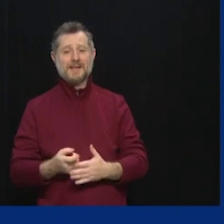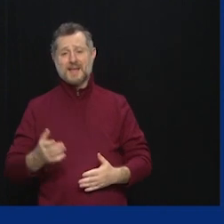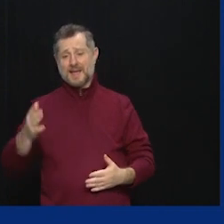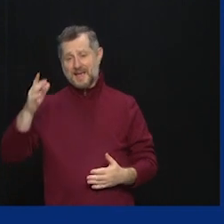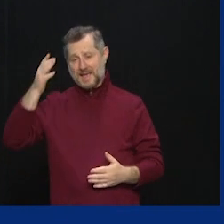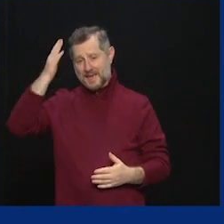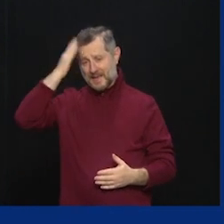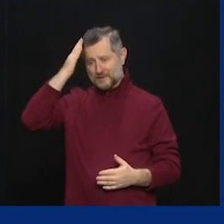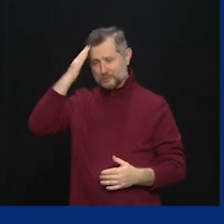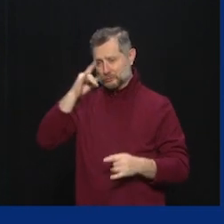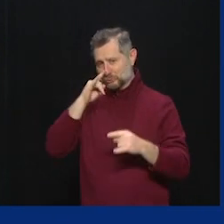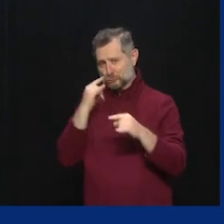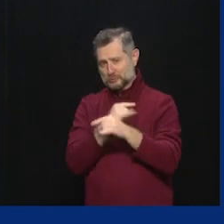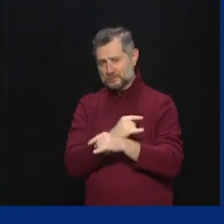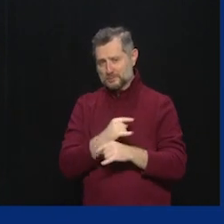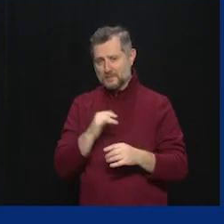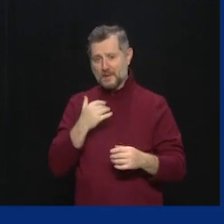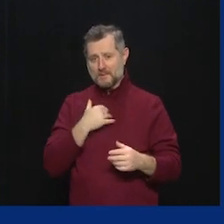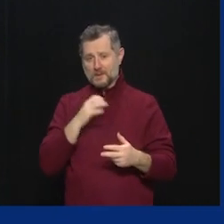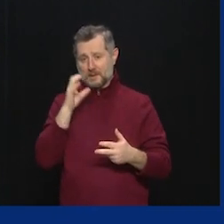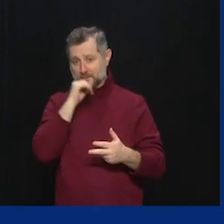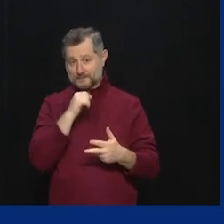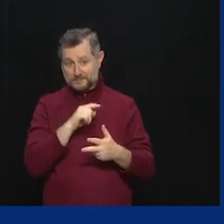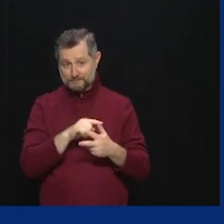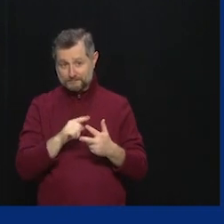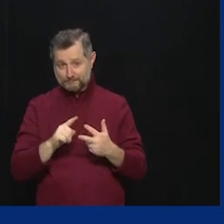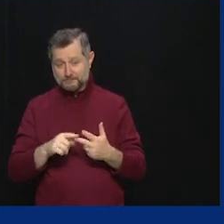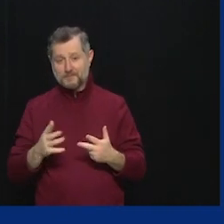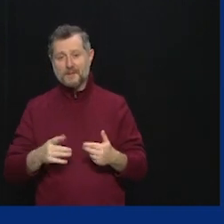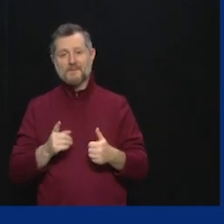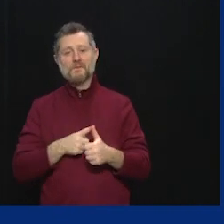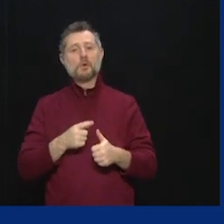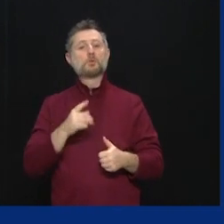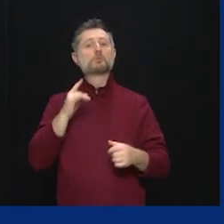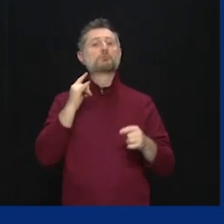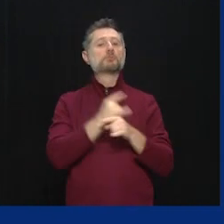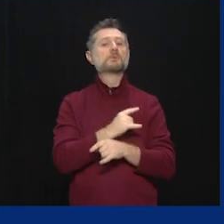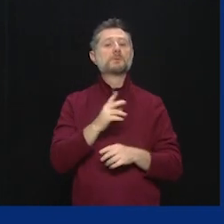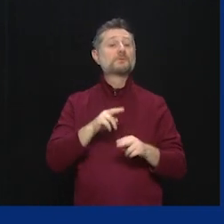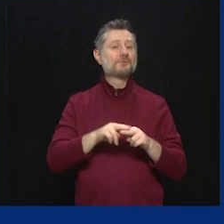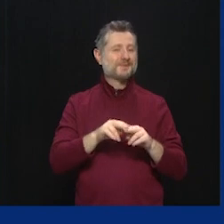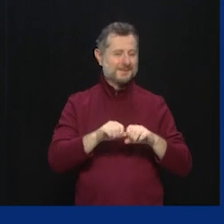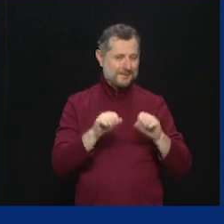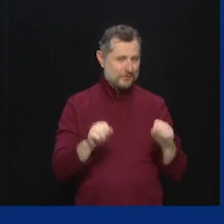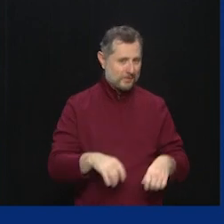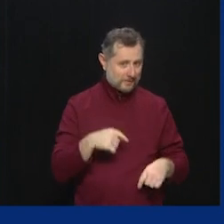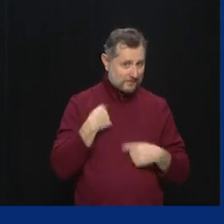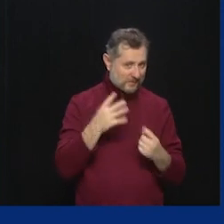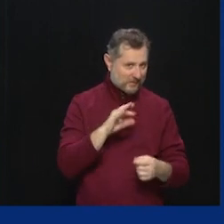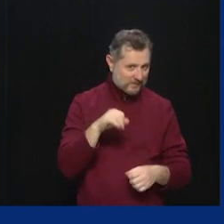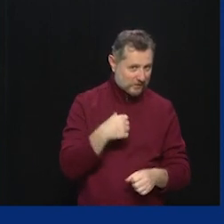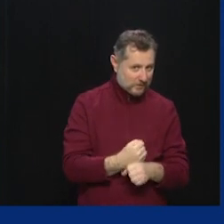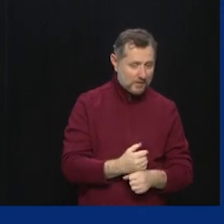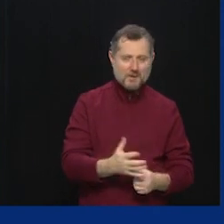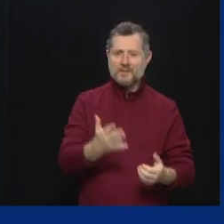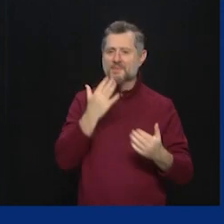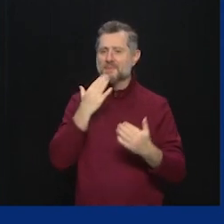have happened. We got the first new train station in 50 years. Thank you, MTA. Thank you, Governor.